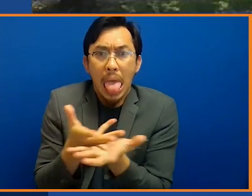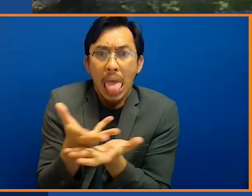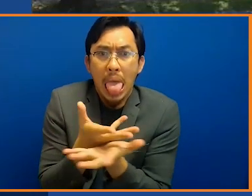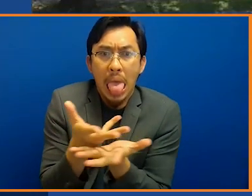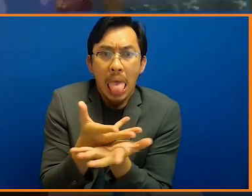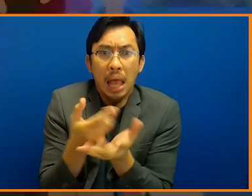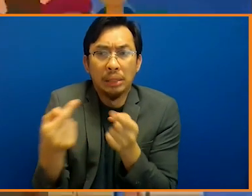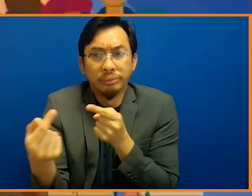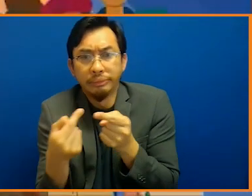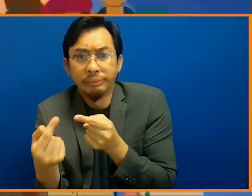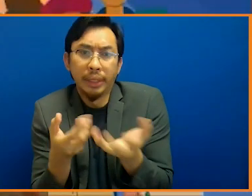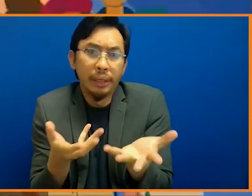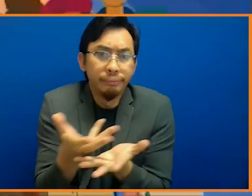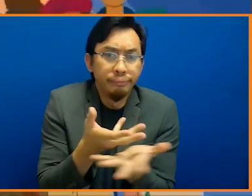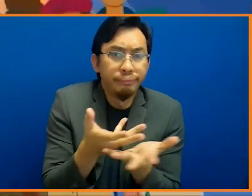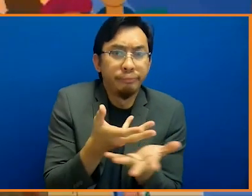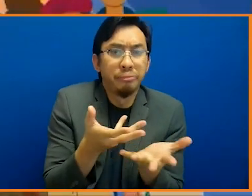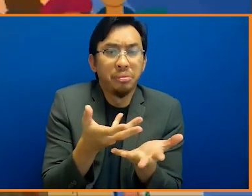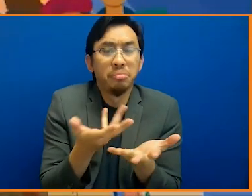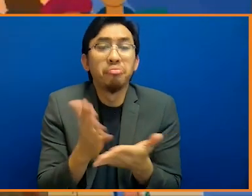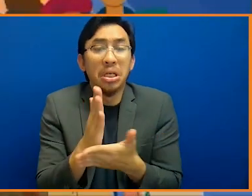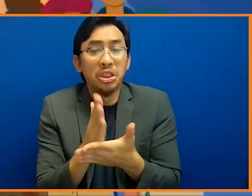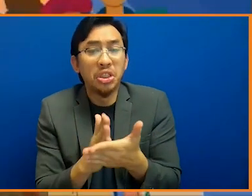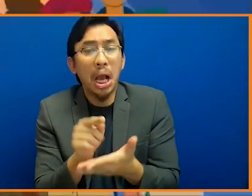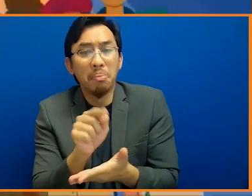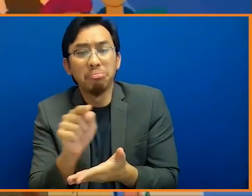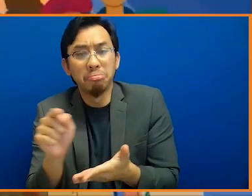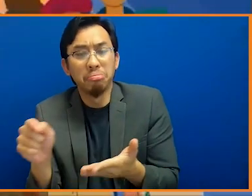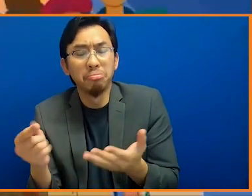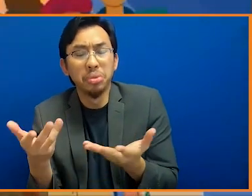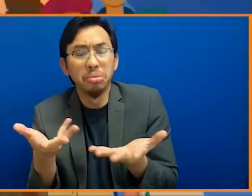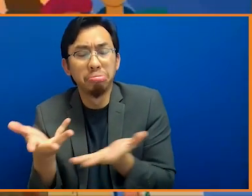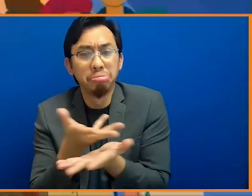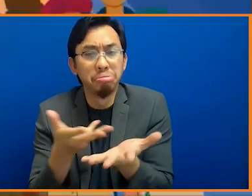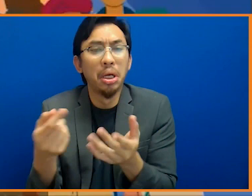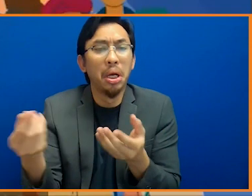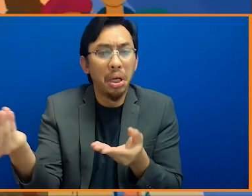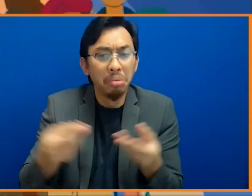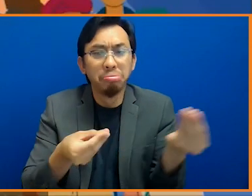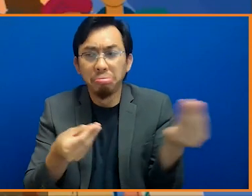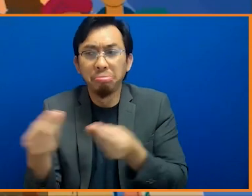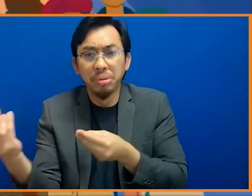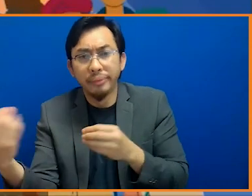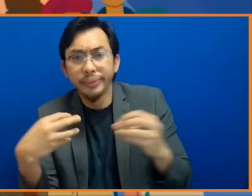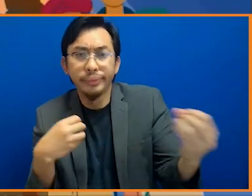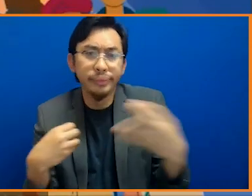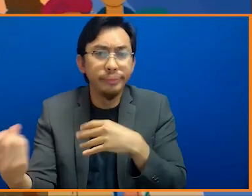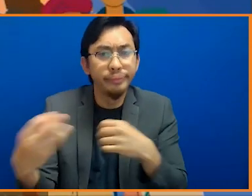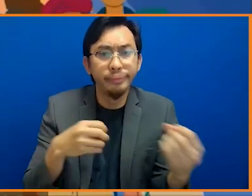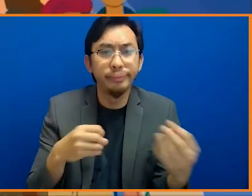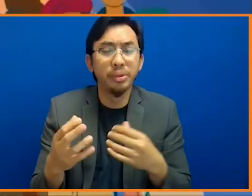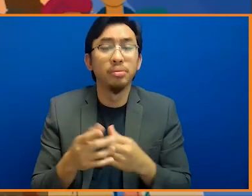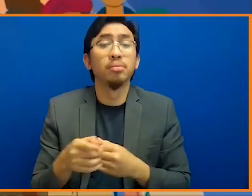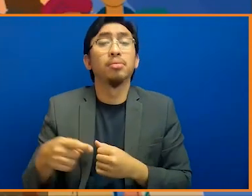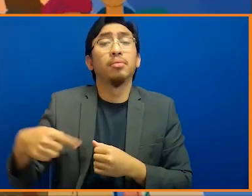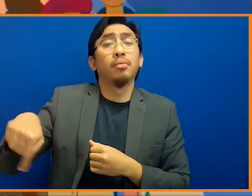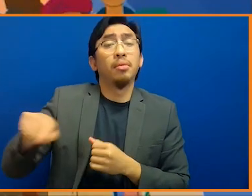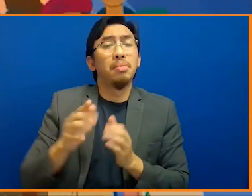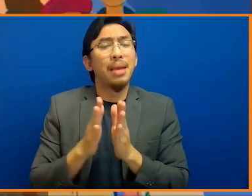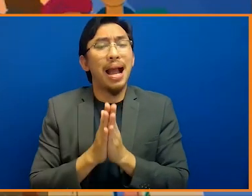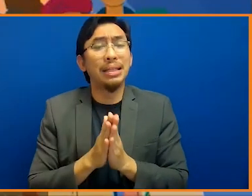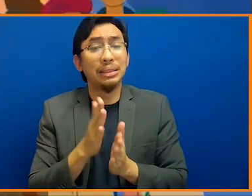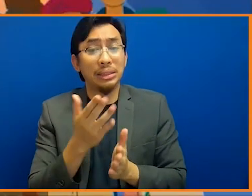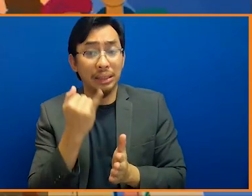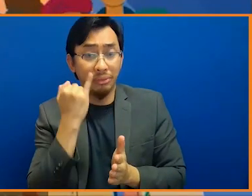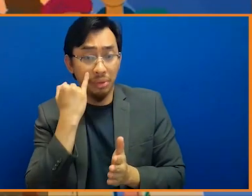some arguments with the owners, and some you know yeah, a lot of arguments happen, because they